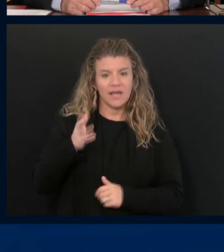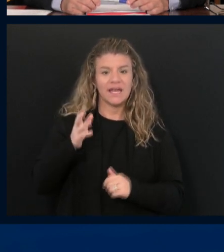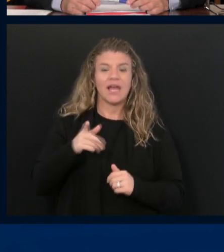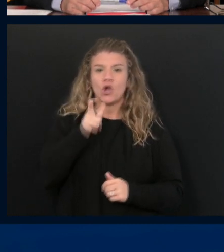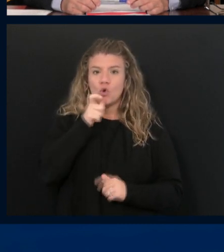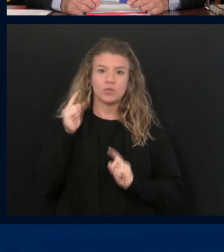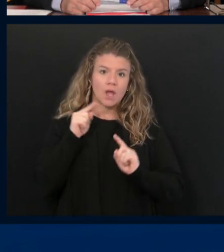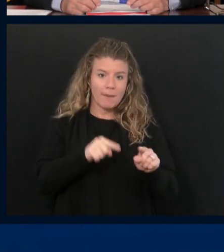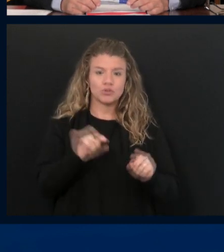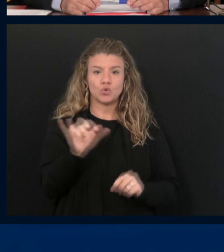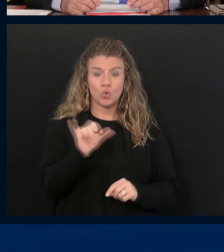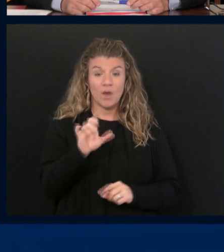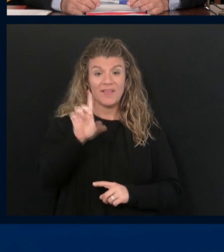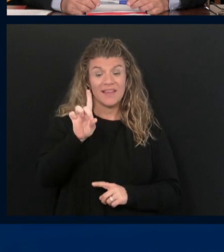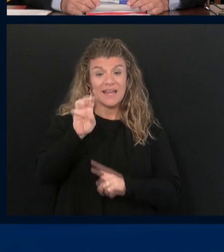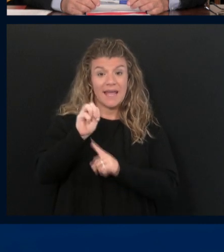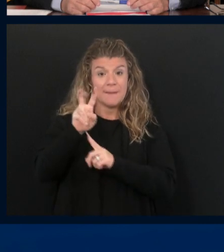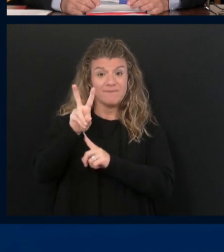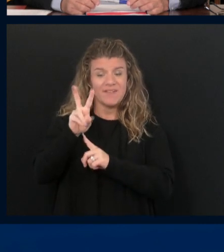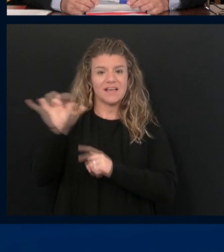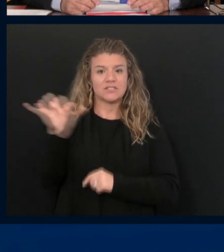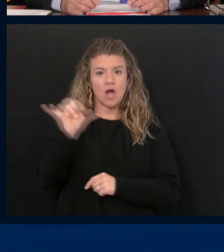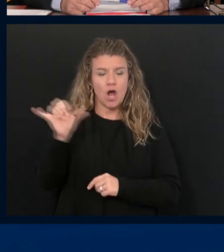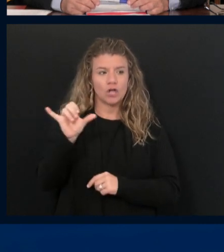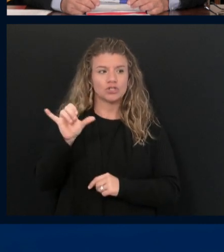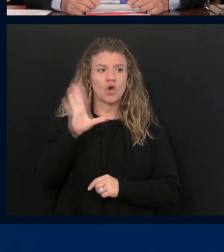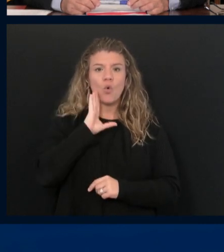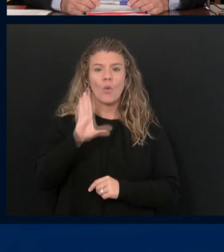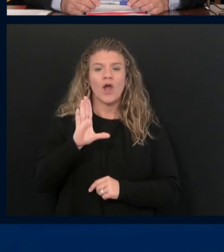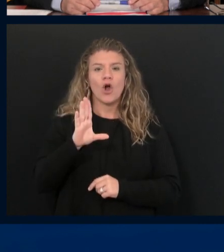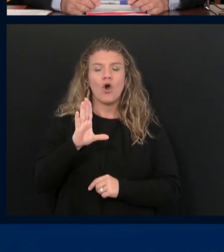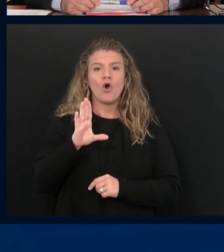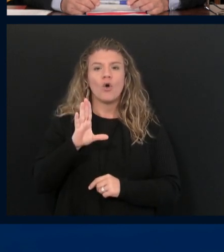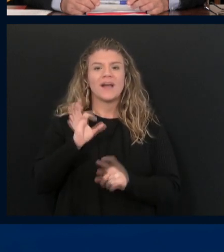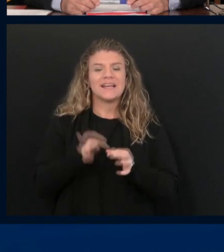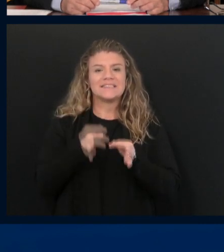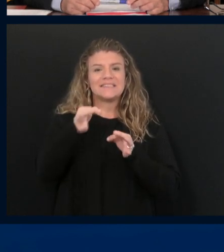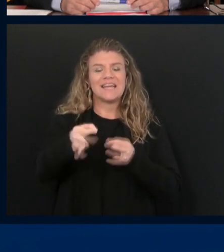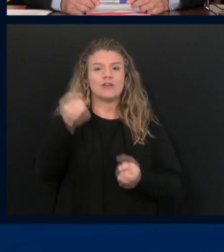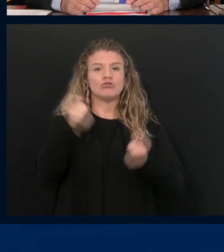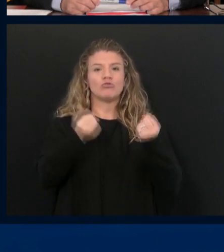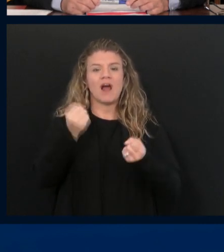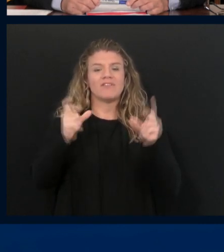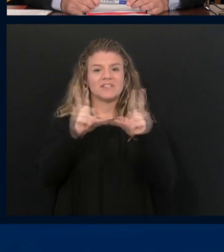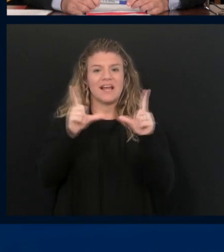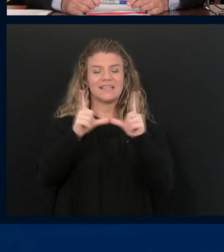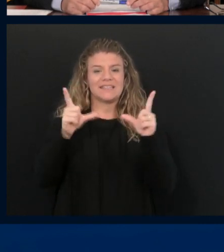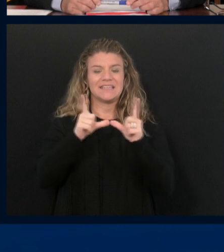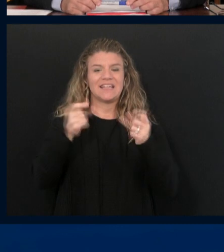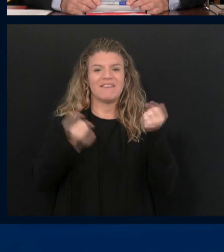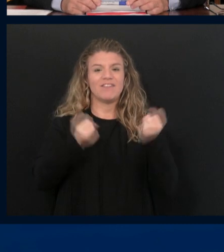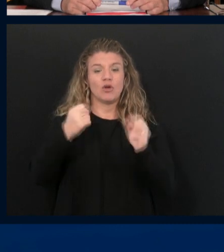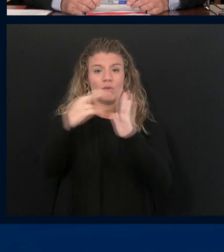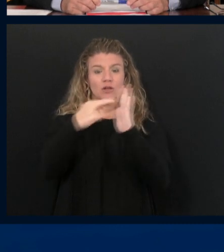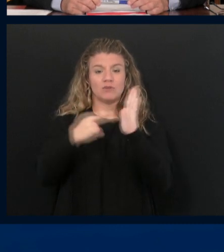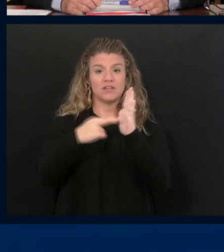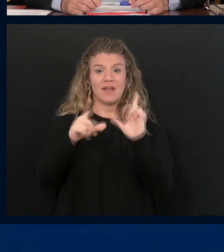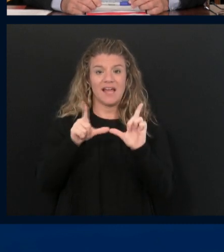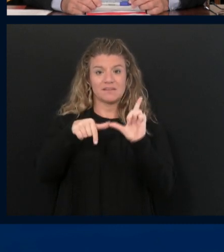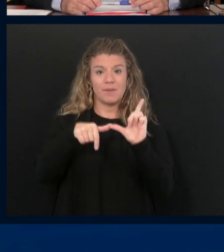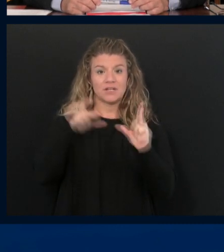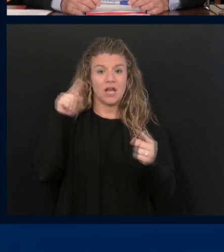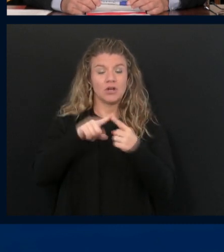coming in. The DMV is also extending the driver's license and vehicle registration expirations